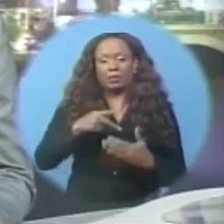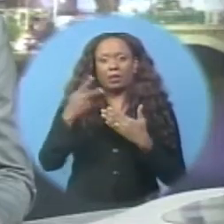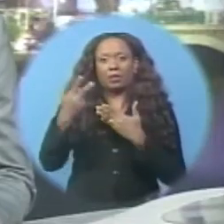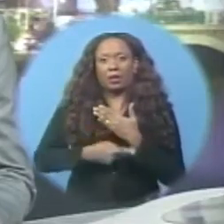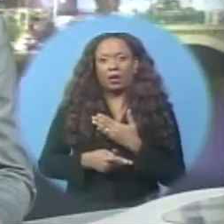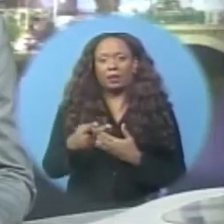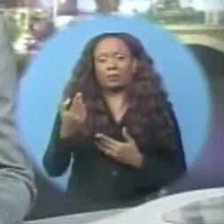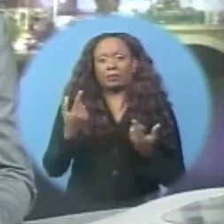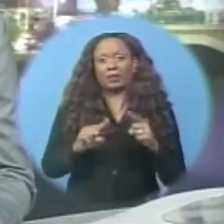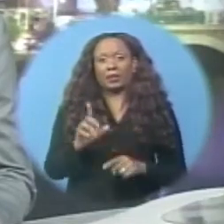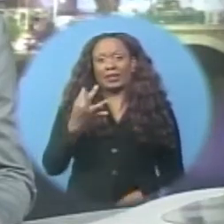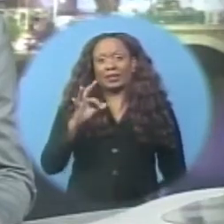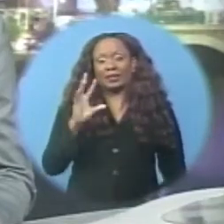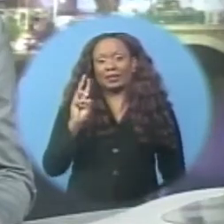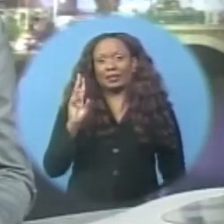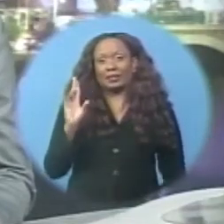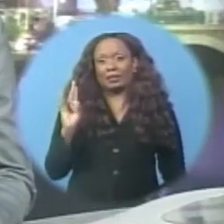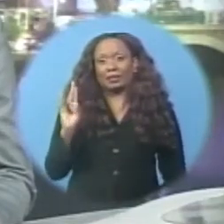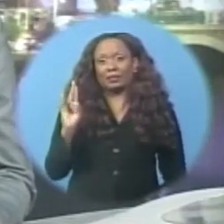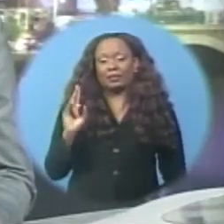in 1967.